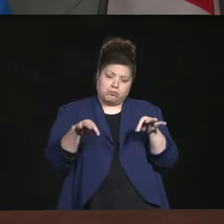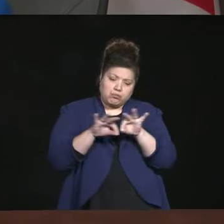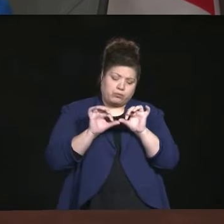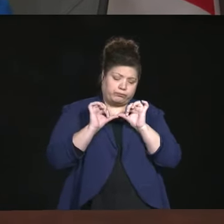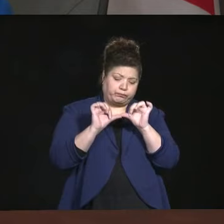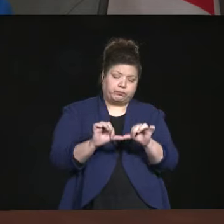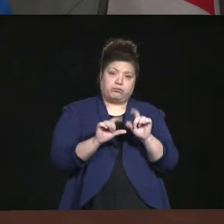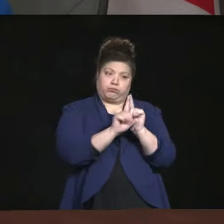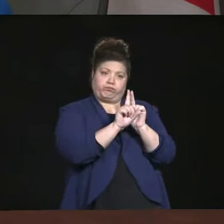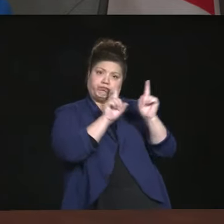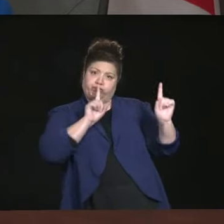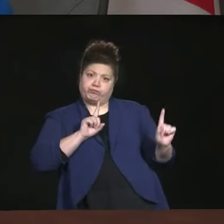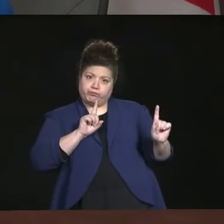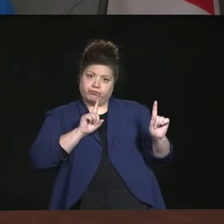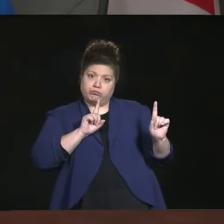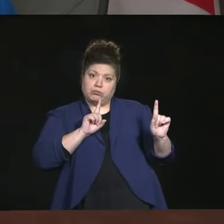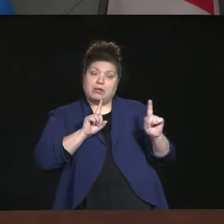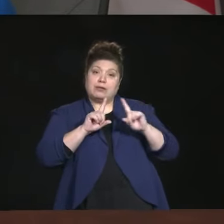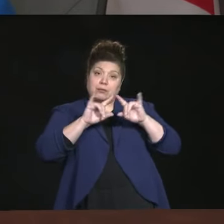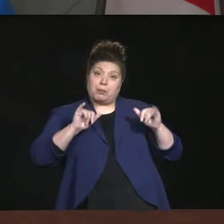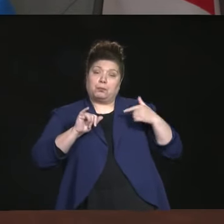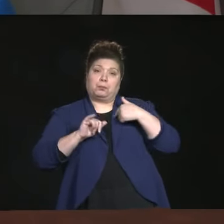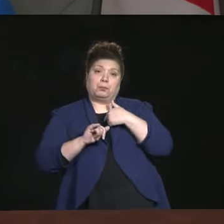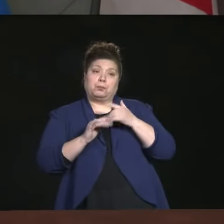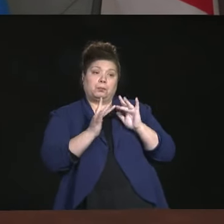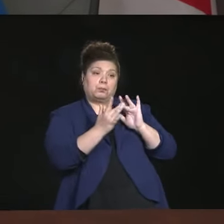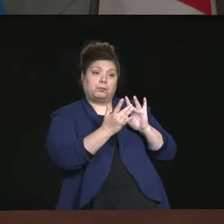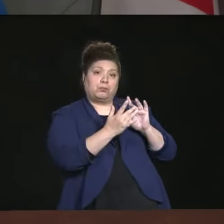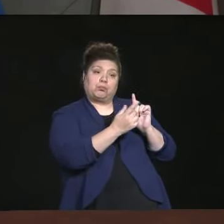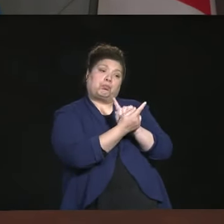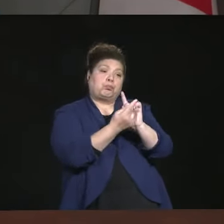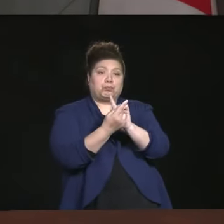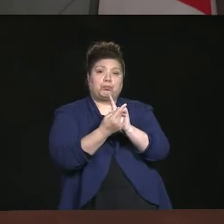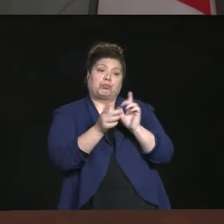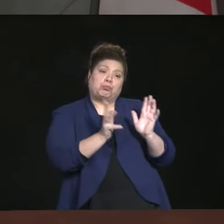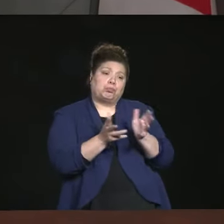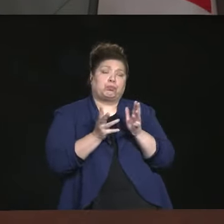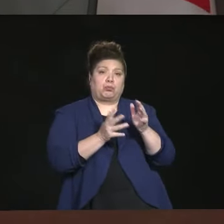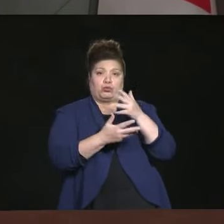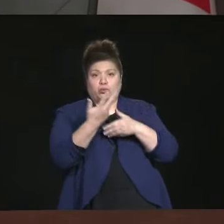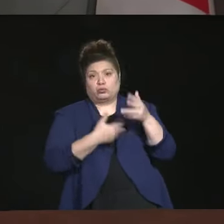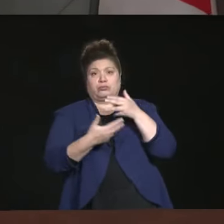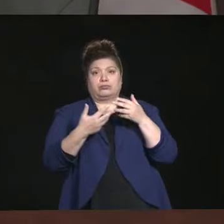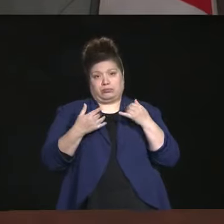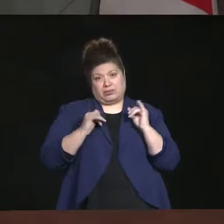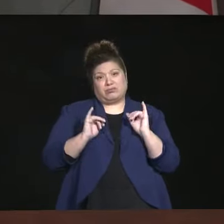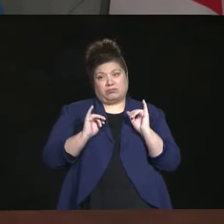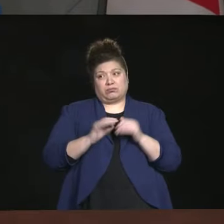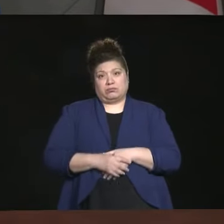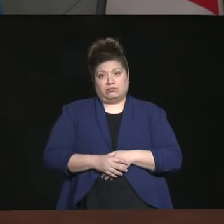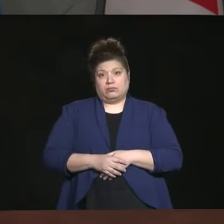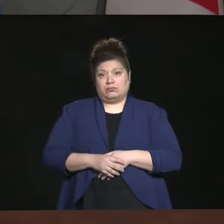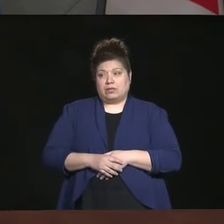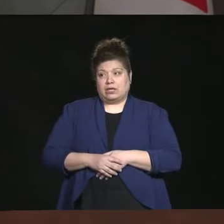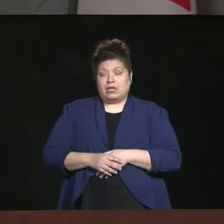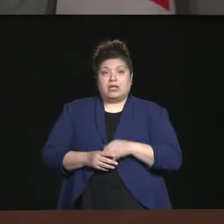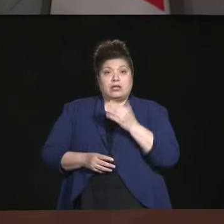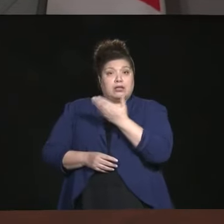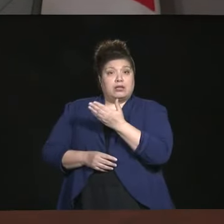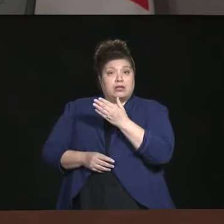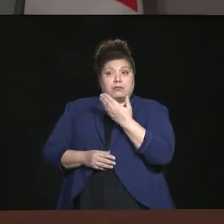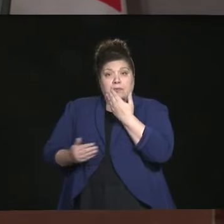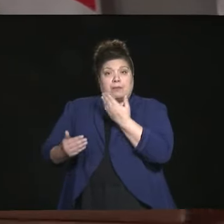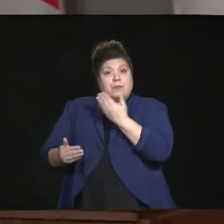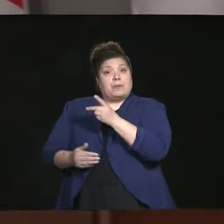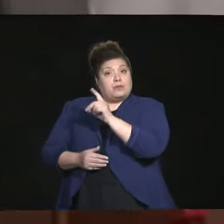social connections. Thank you. Okay, thank you very much, Dr. Tam. Now we will hear from our Minister